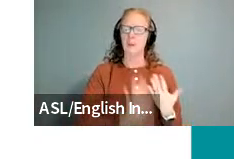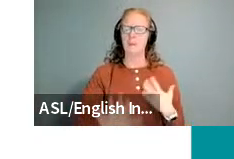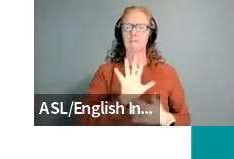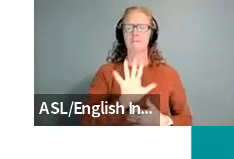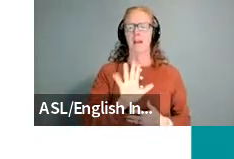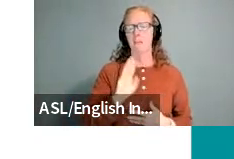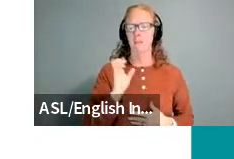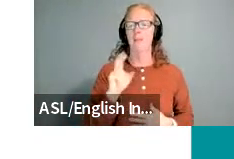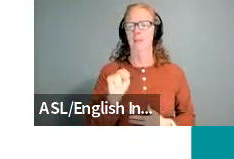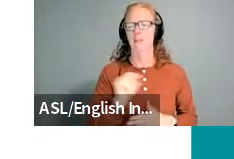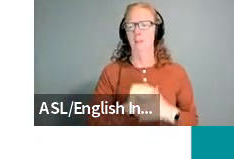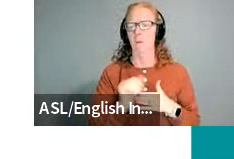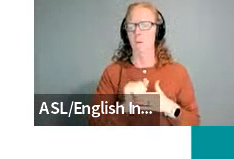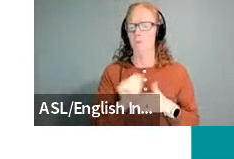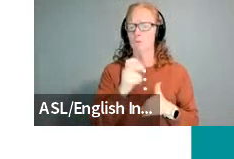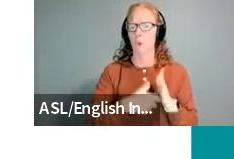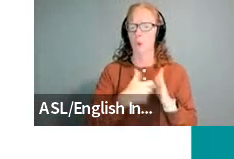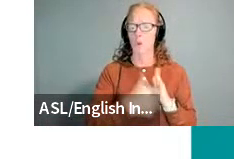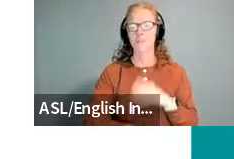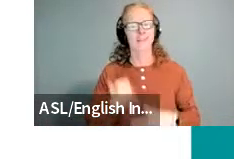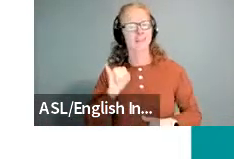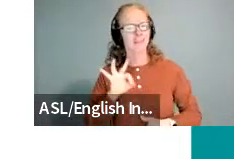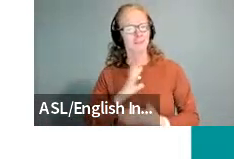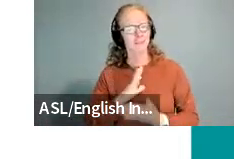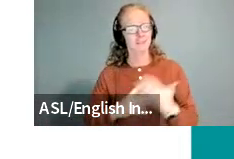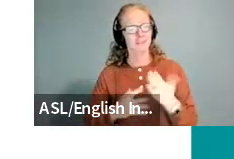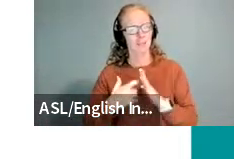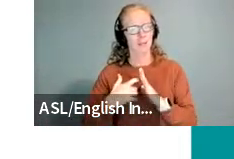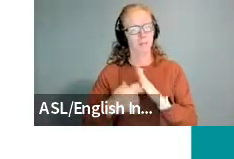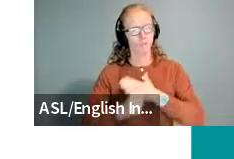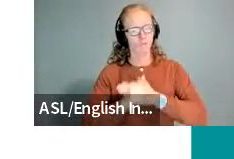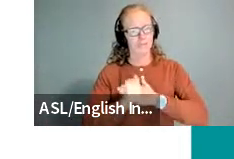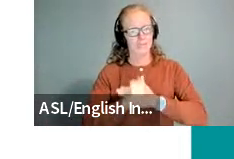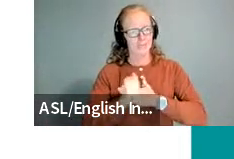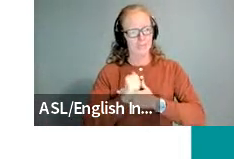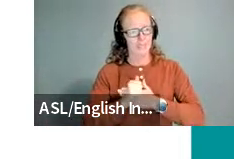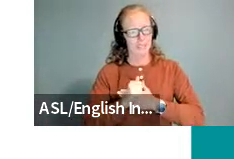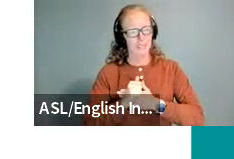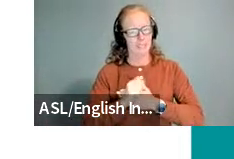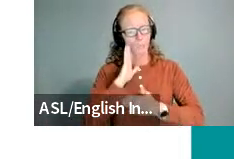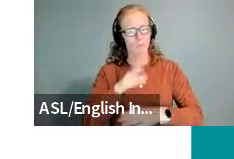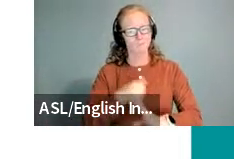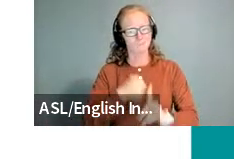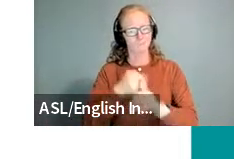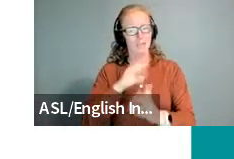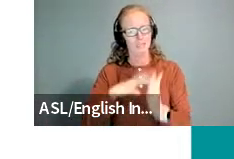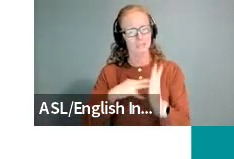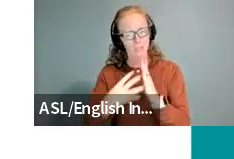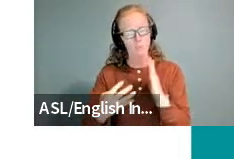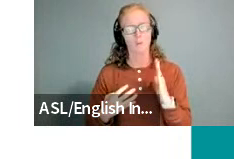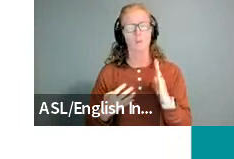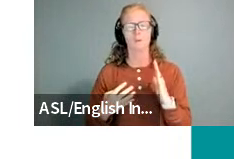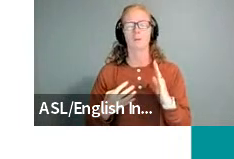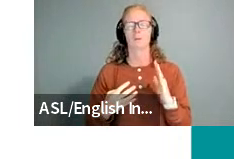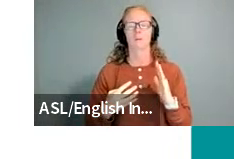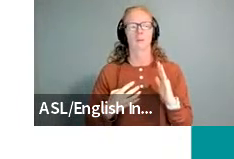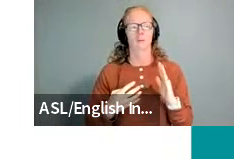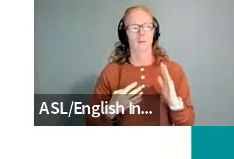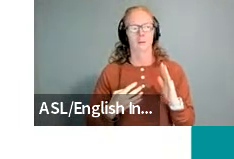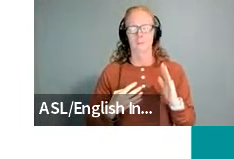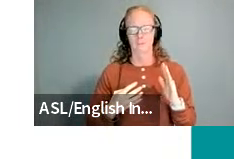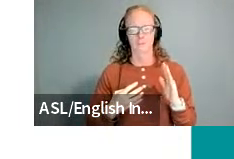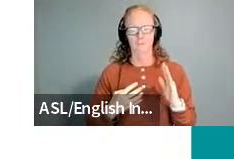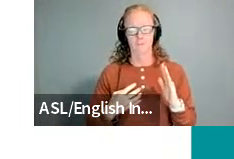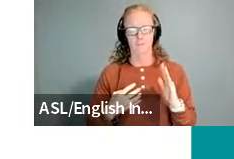range. Now, if some of the risks that we've identified or the schedule impacts or them come to fruition and we're not able to